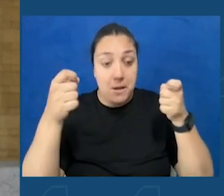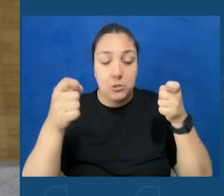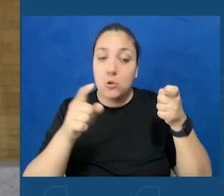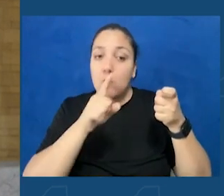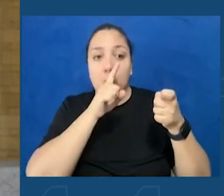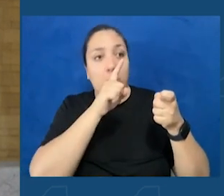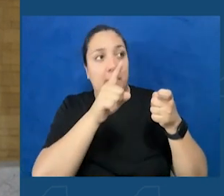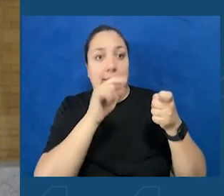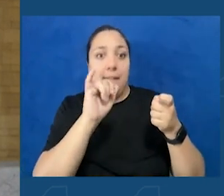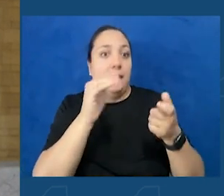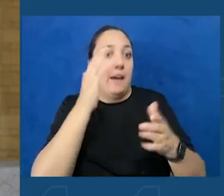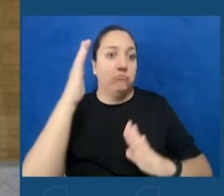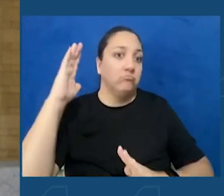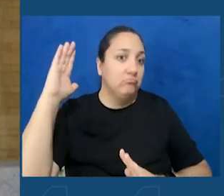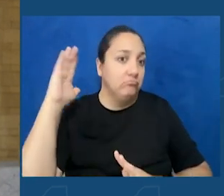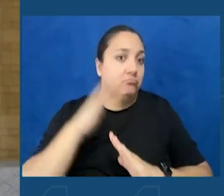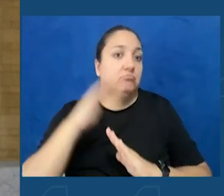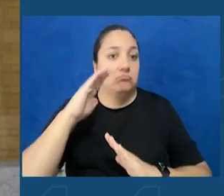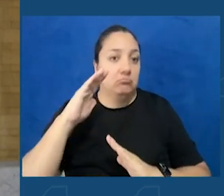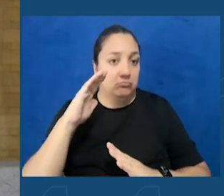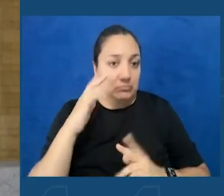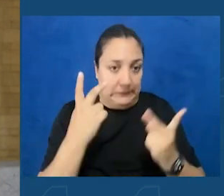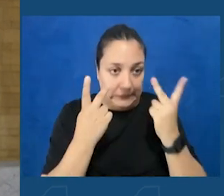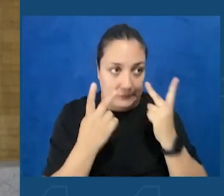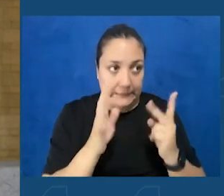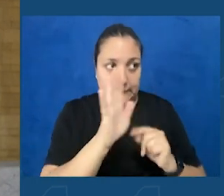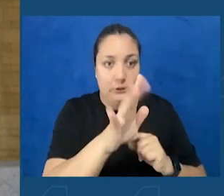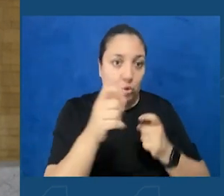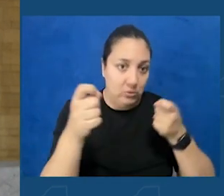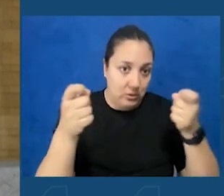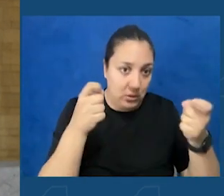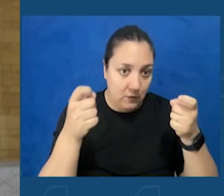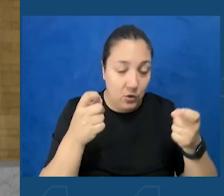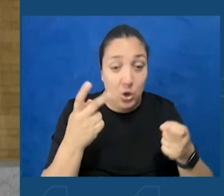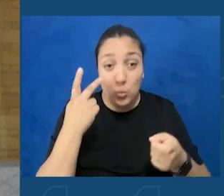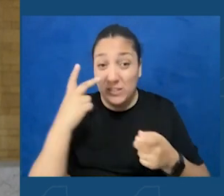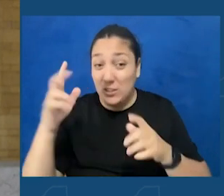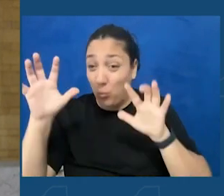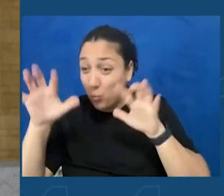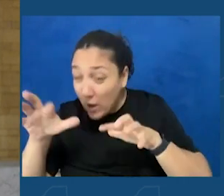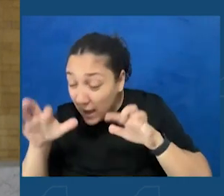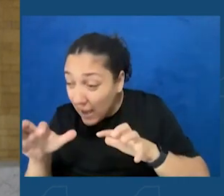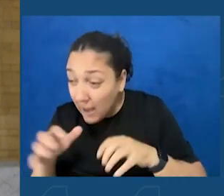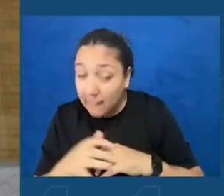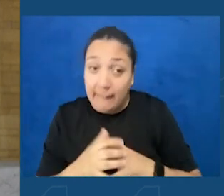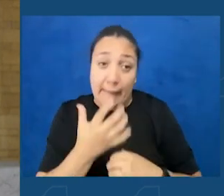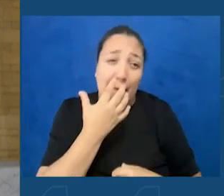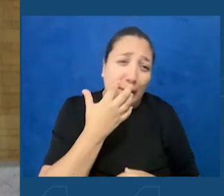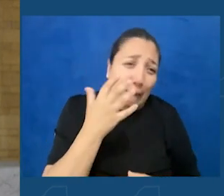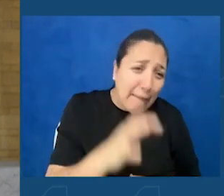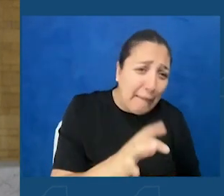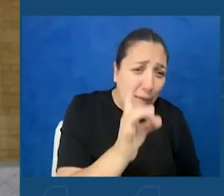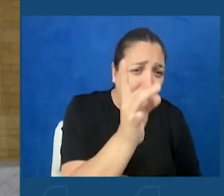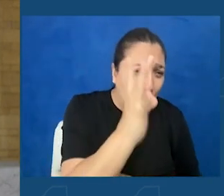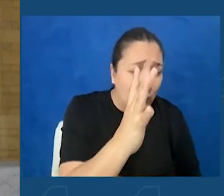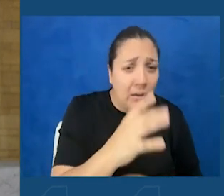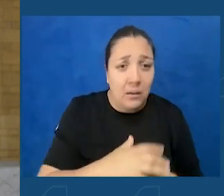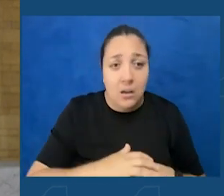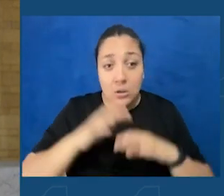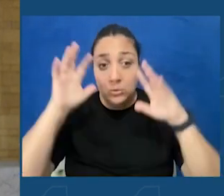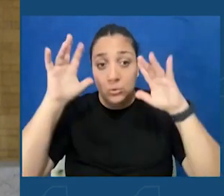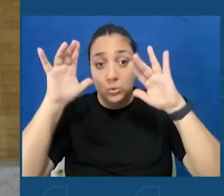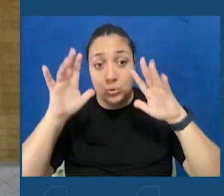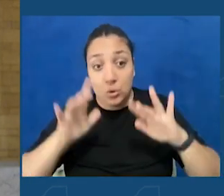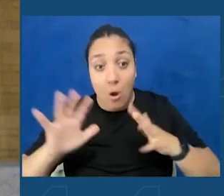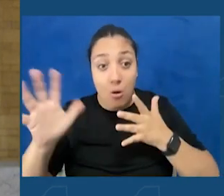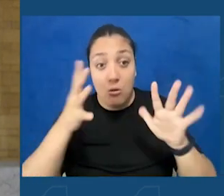faced these rain events, extreme heat events, massive snowstorms upstate and throughout